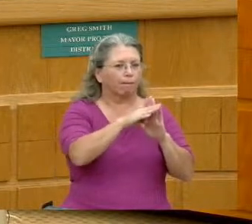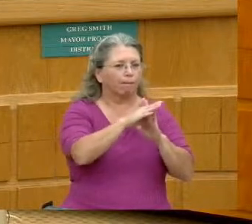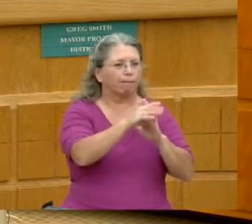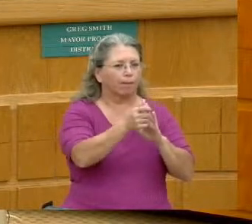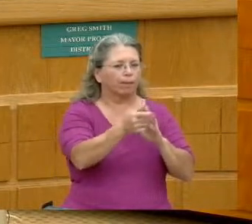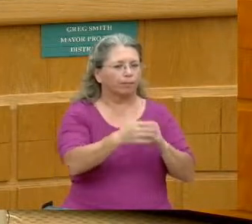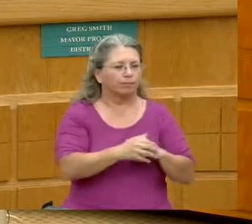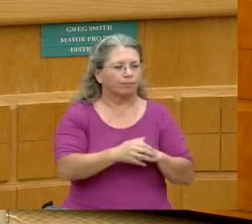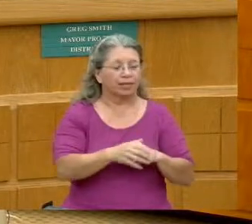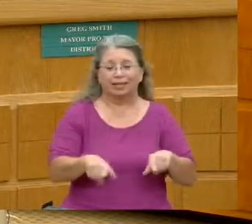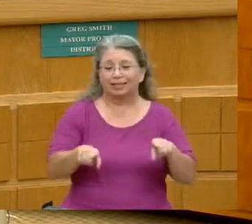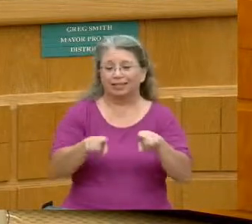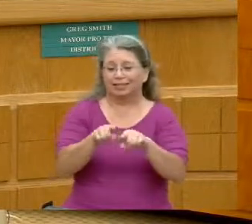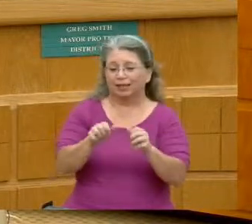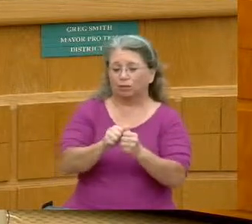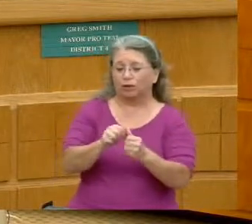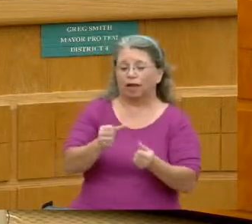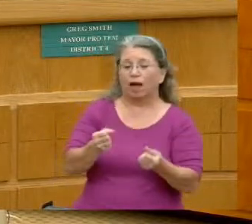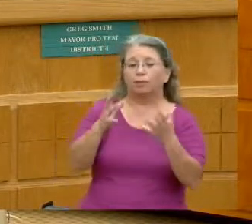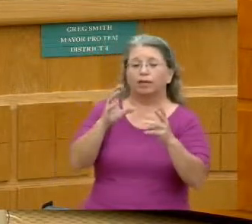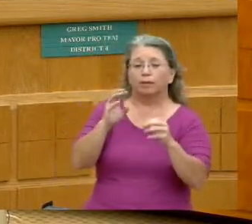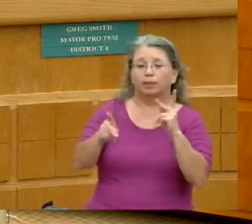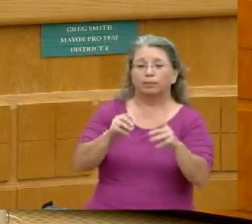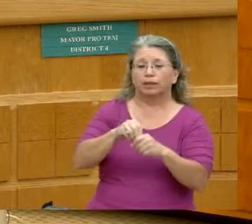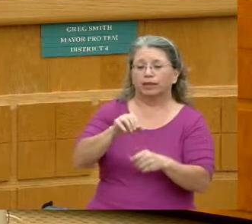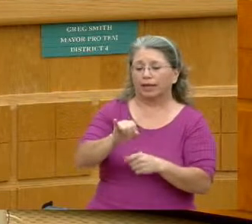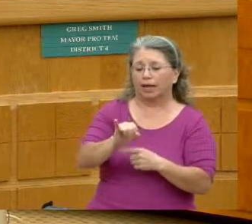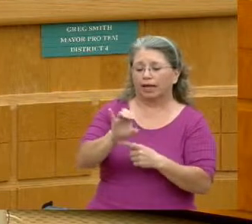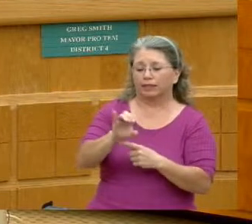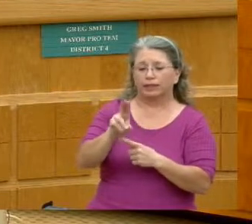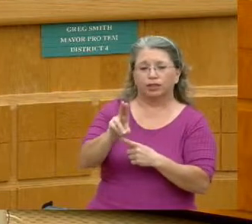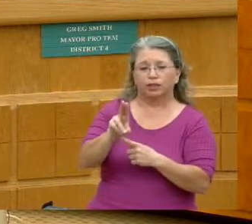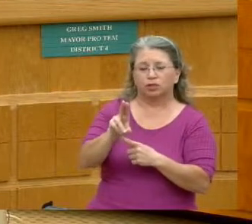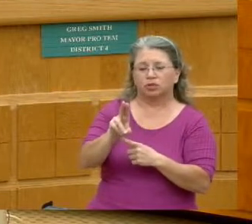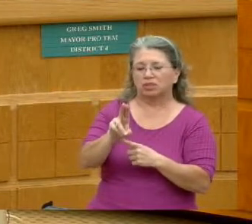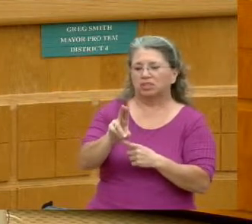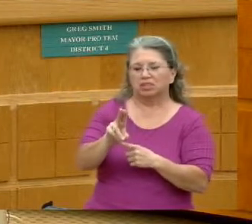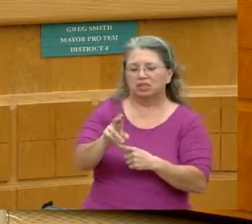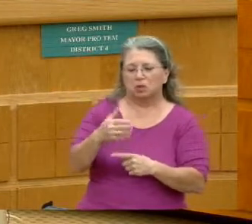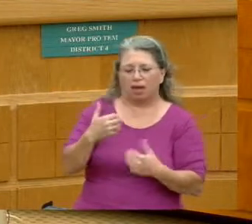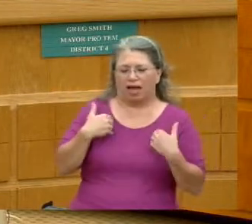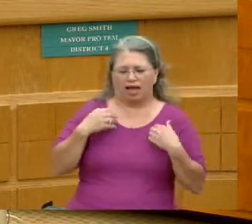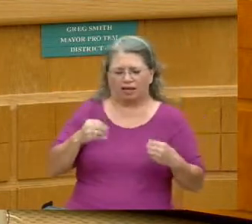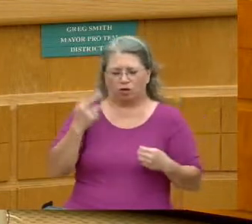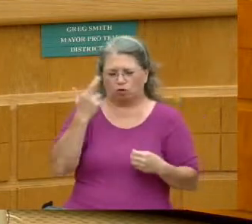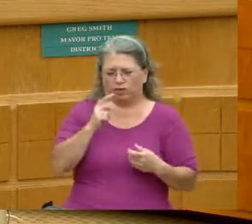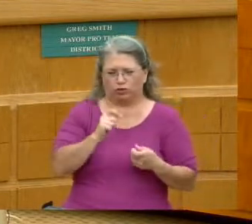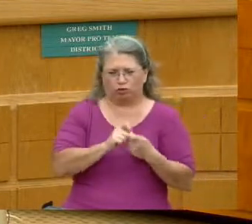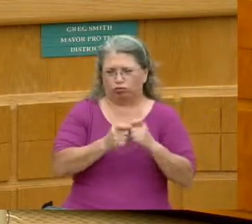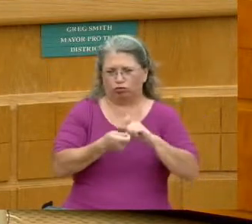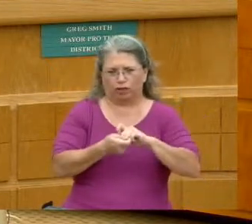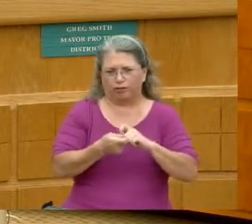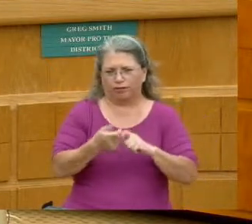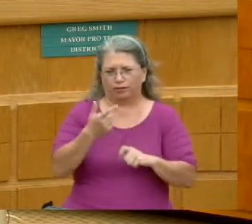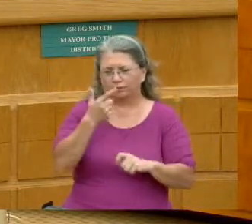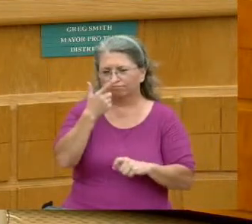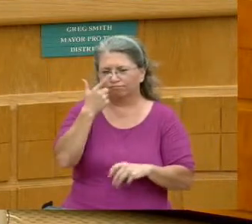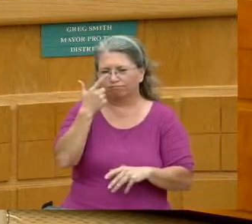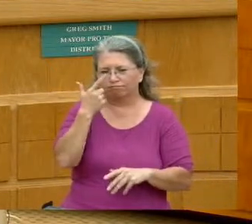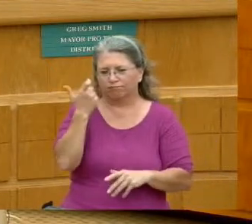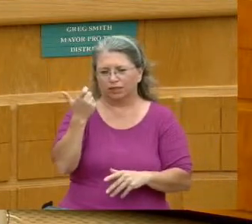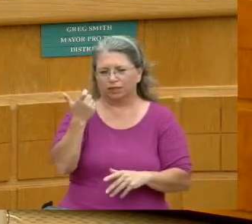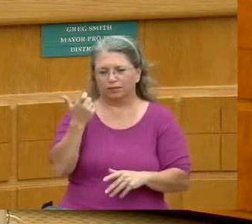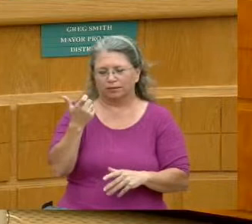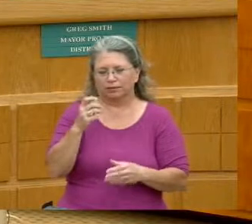thing with the ICU. Again, we saw no reason right now to change this, given that it has very good prediction value